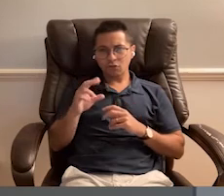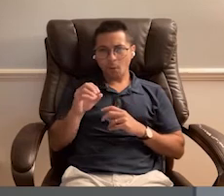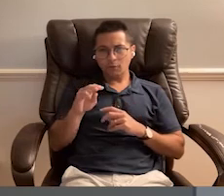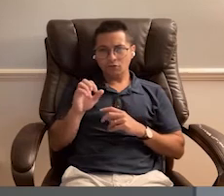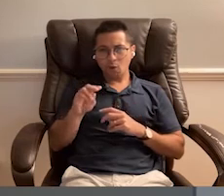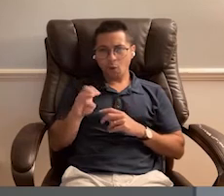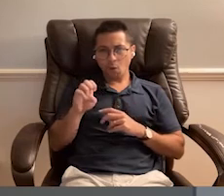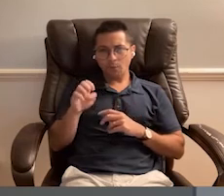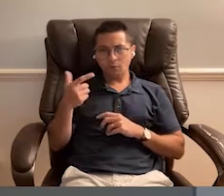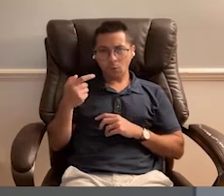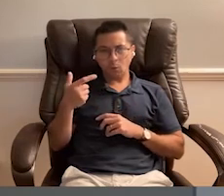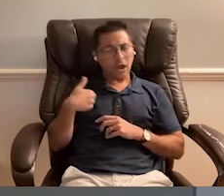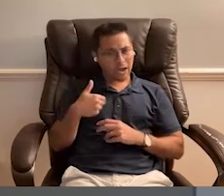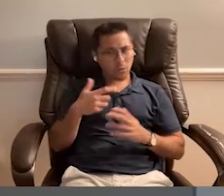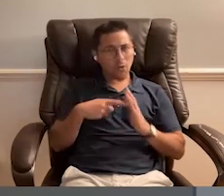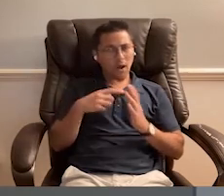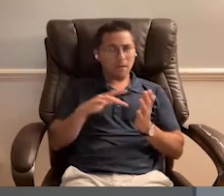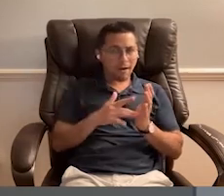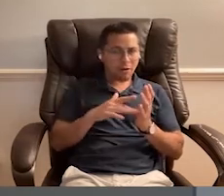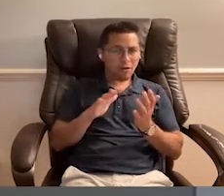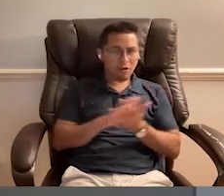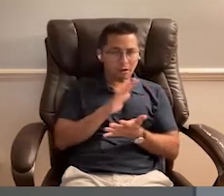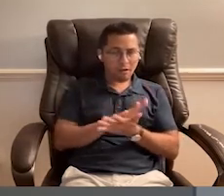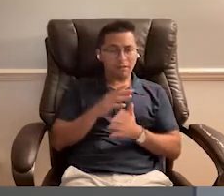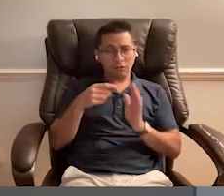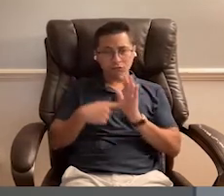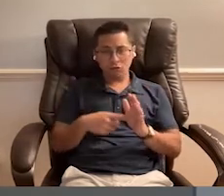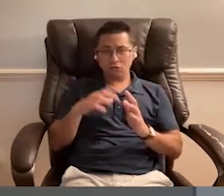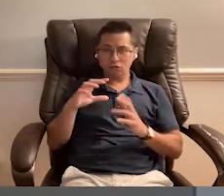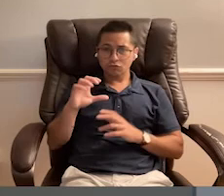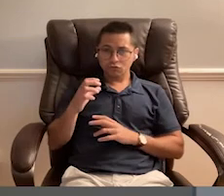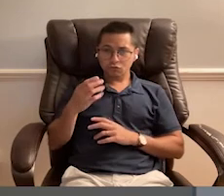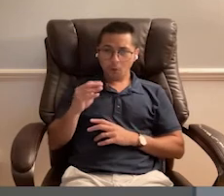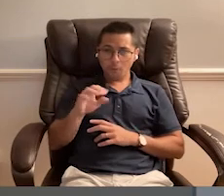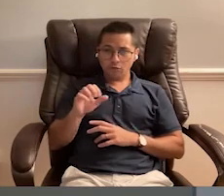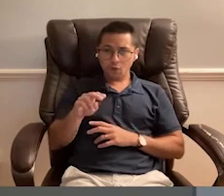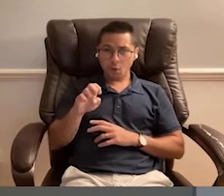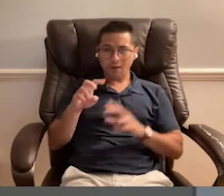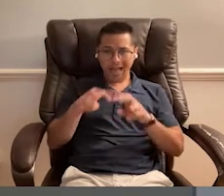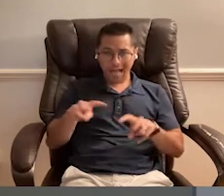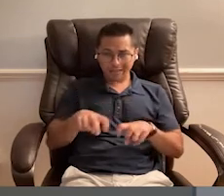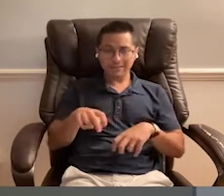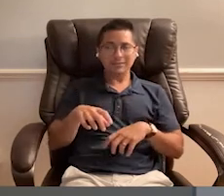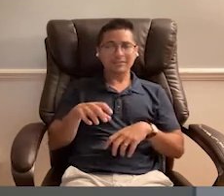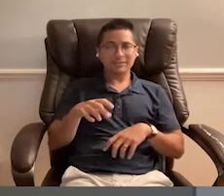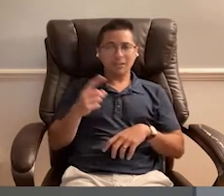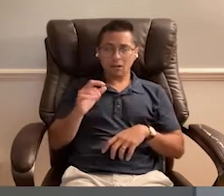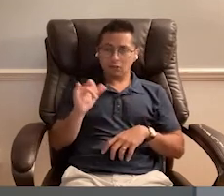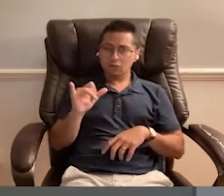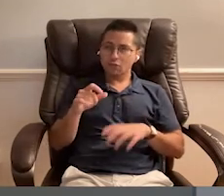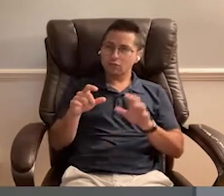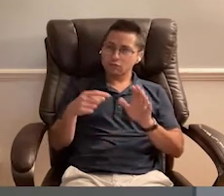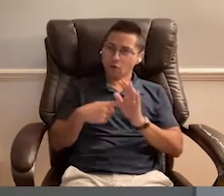of an extra chromosome, 21. And we require medical records documenting a chromosome analysis, a diagnosis from a